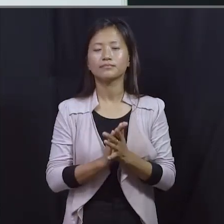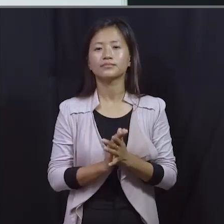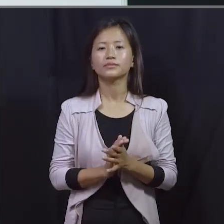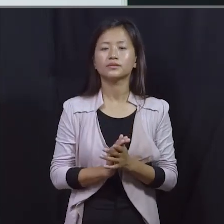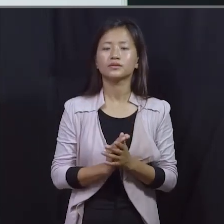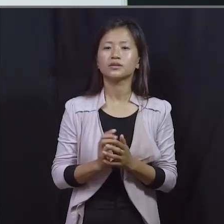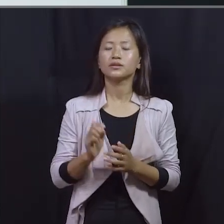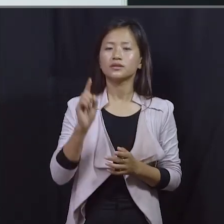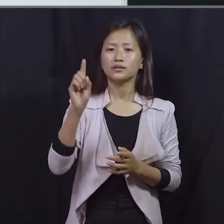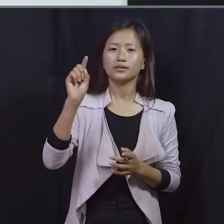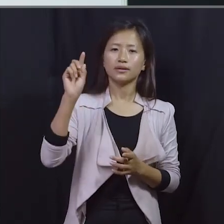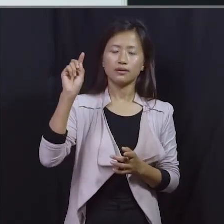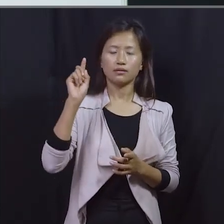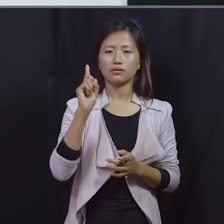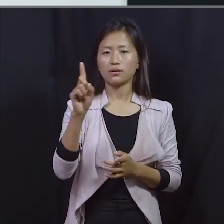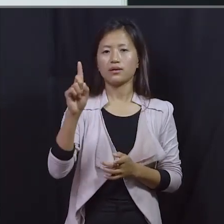till